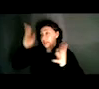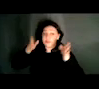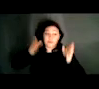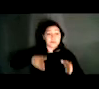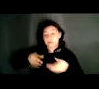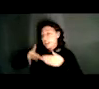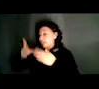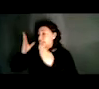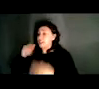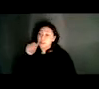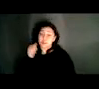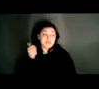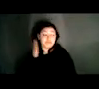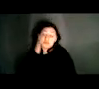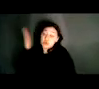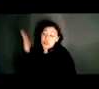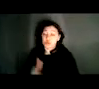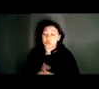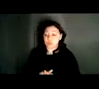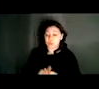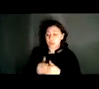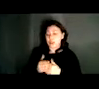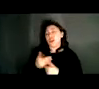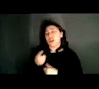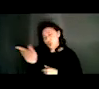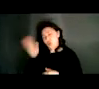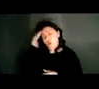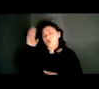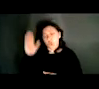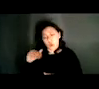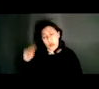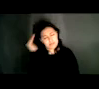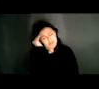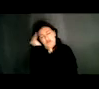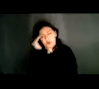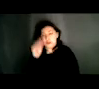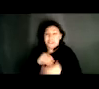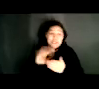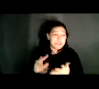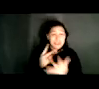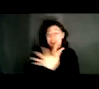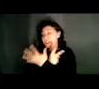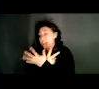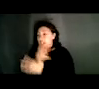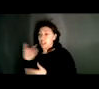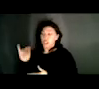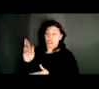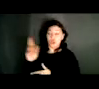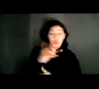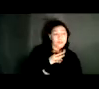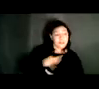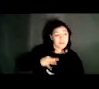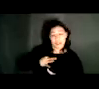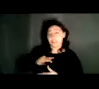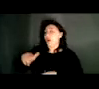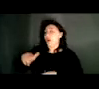students, whether you're talking about undergrads, graduate students, medical students, junior faculty, or other